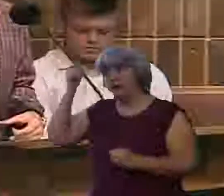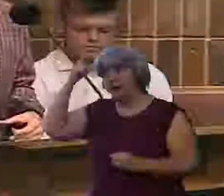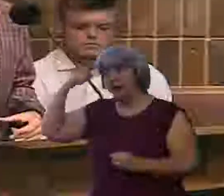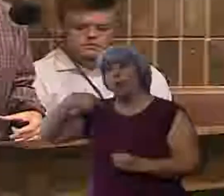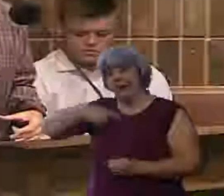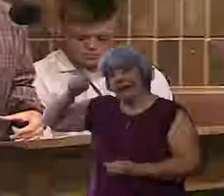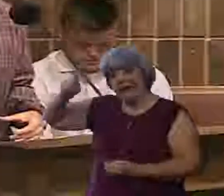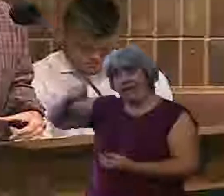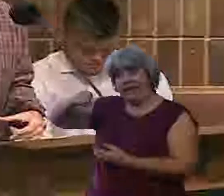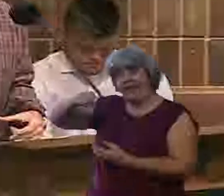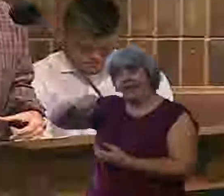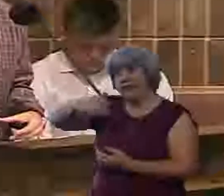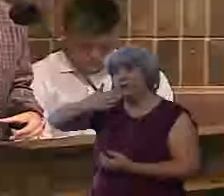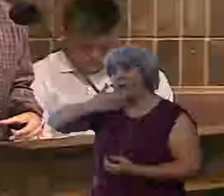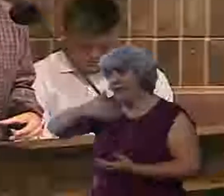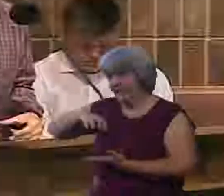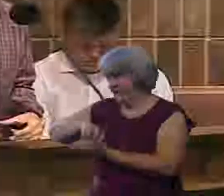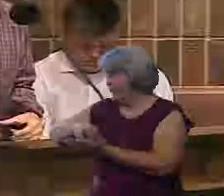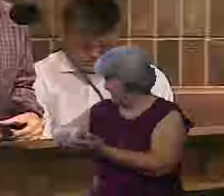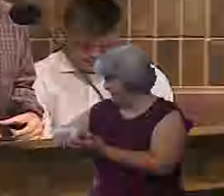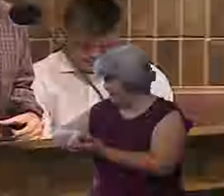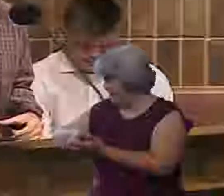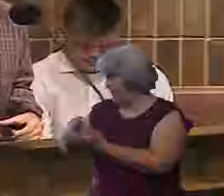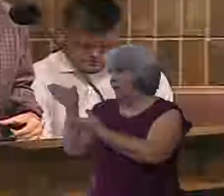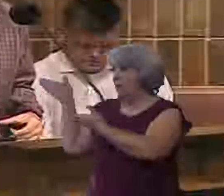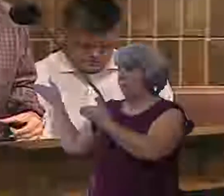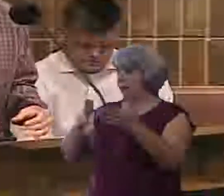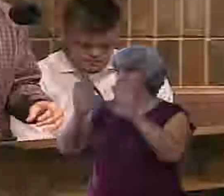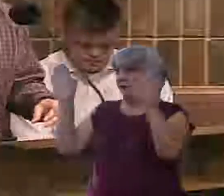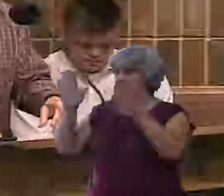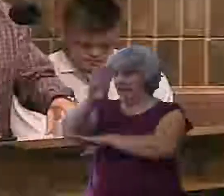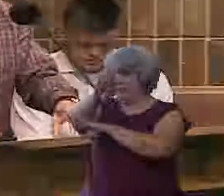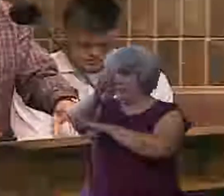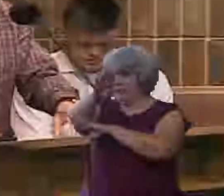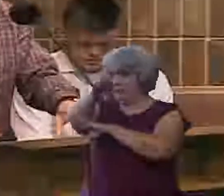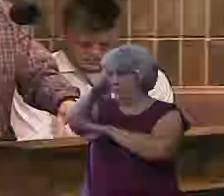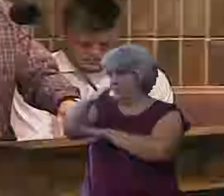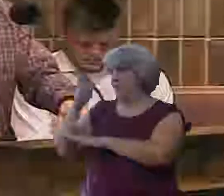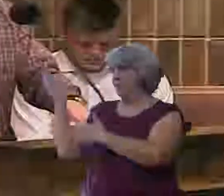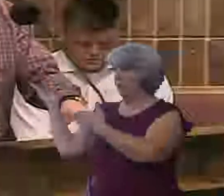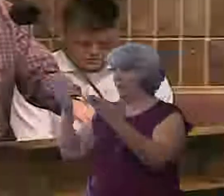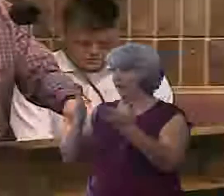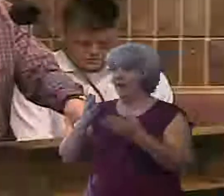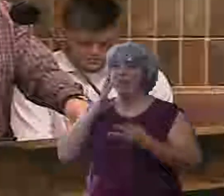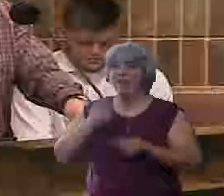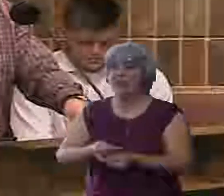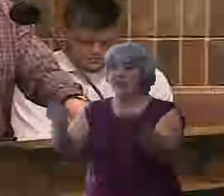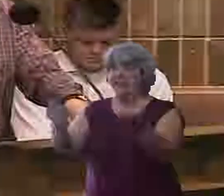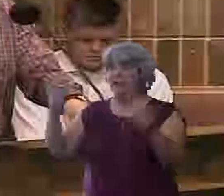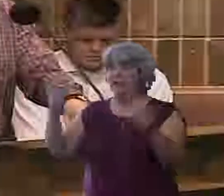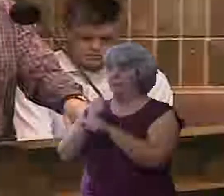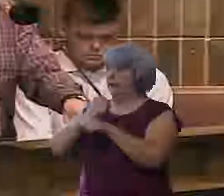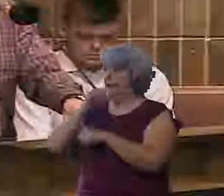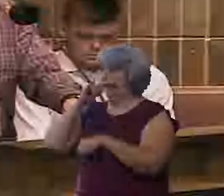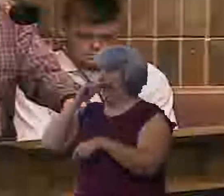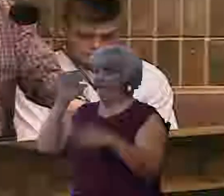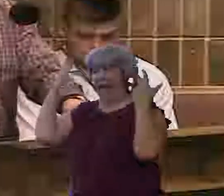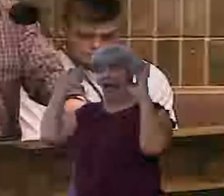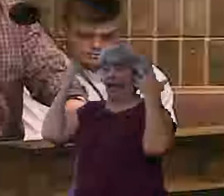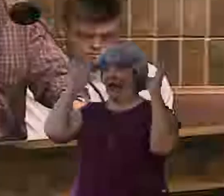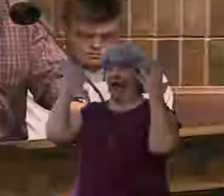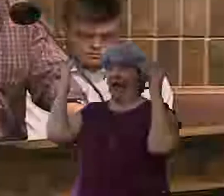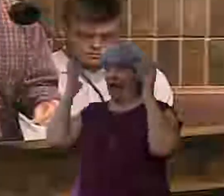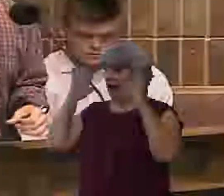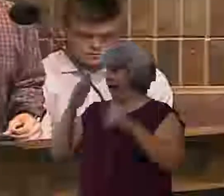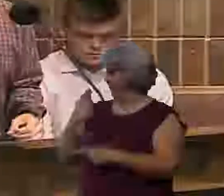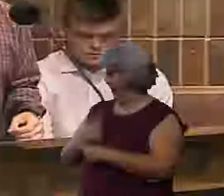of cookies and bring those next Sunday night, we will need tons of cookies to sugar up our kiddos. So if you can do that, please do that. But